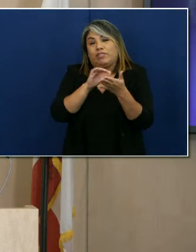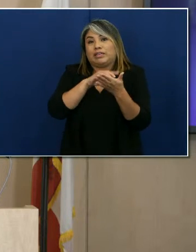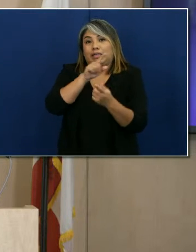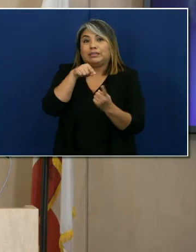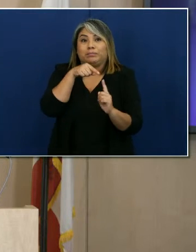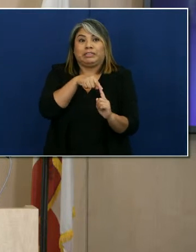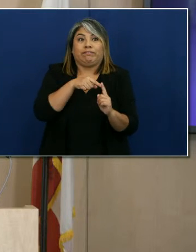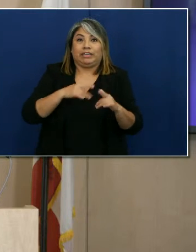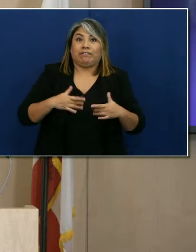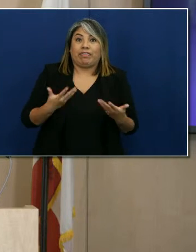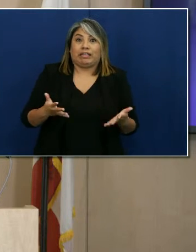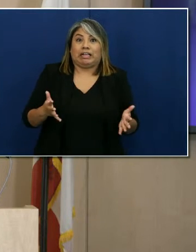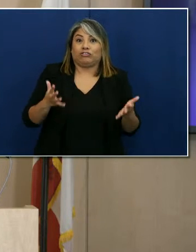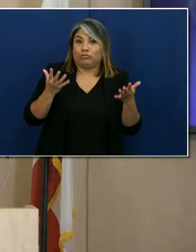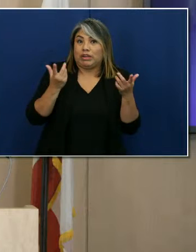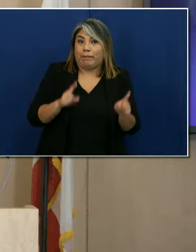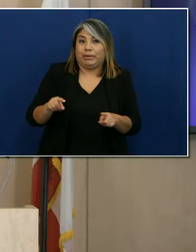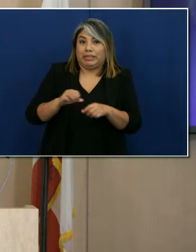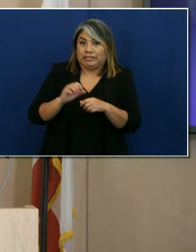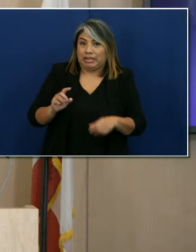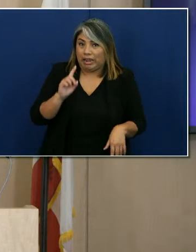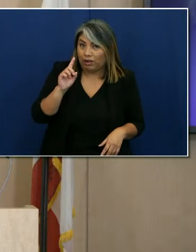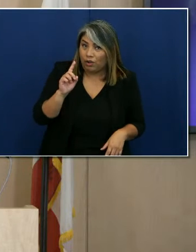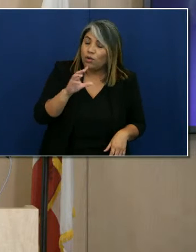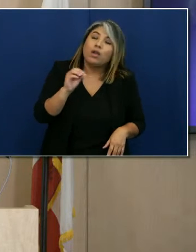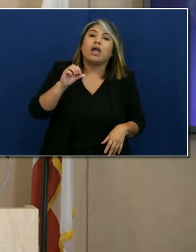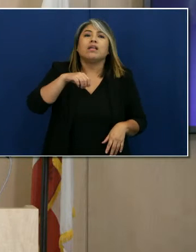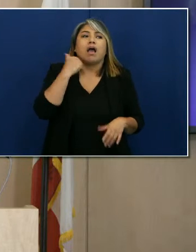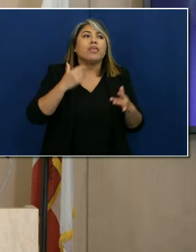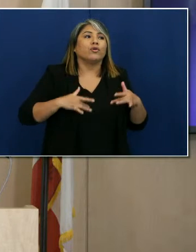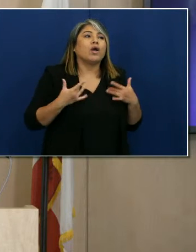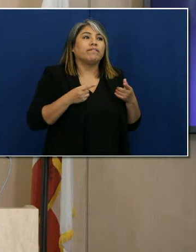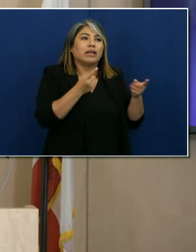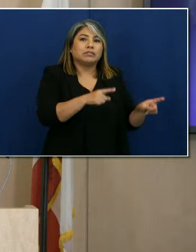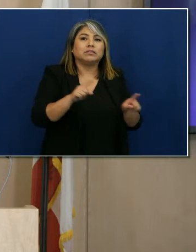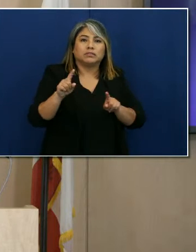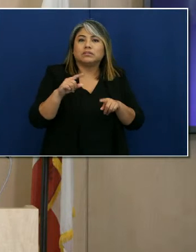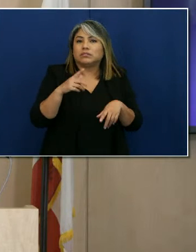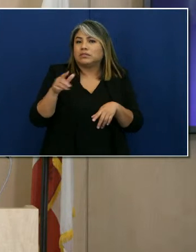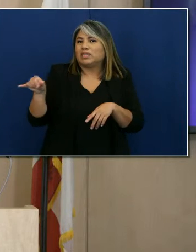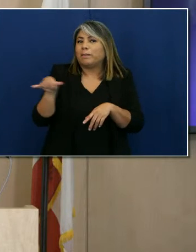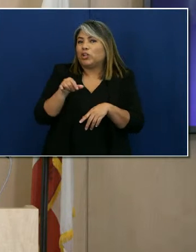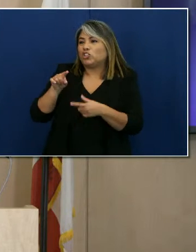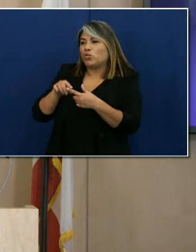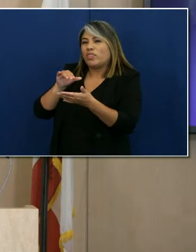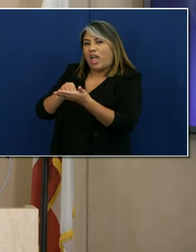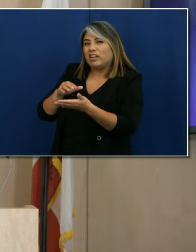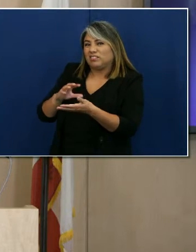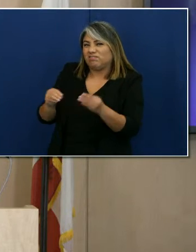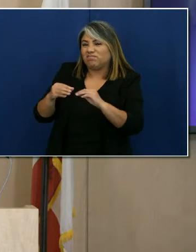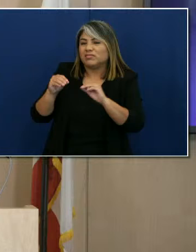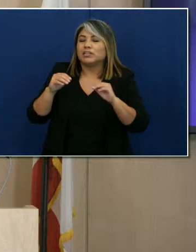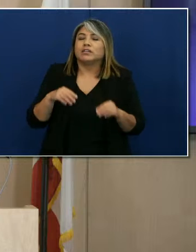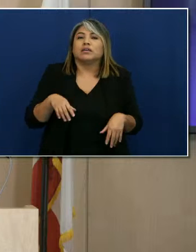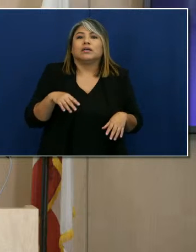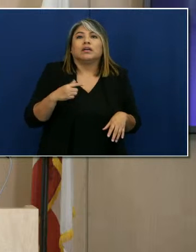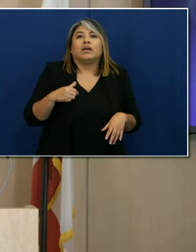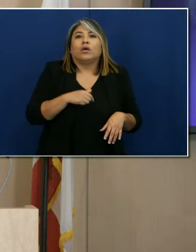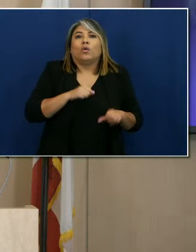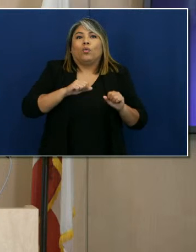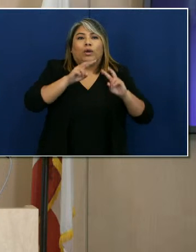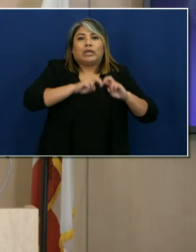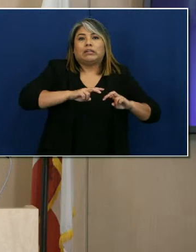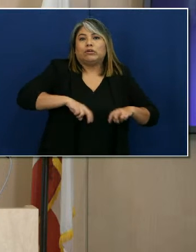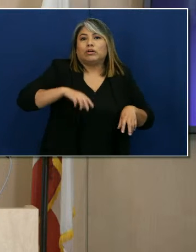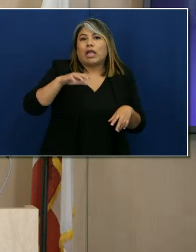actually happened in San Diego. And there have been other events that are similar to that. We could look at the cases